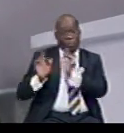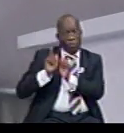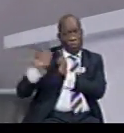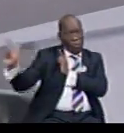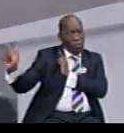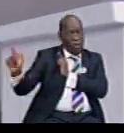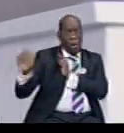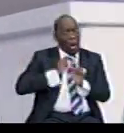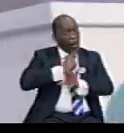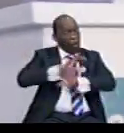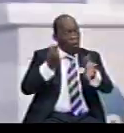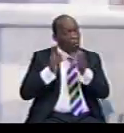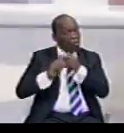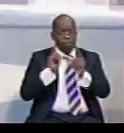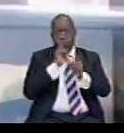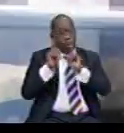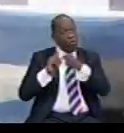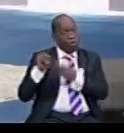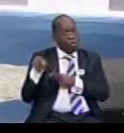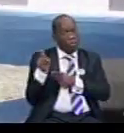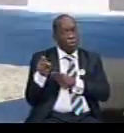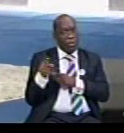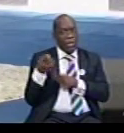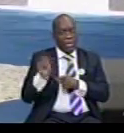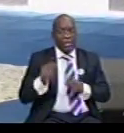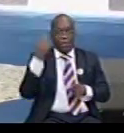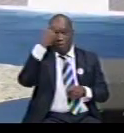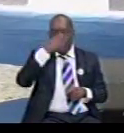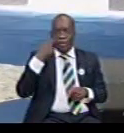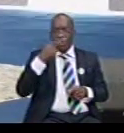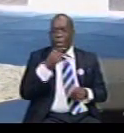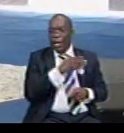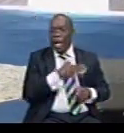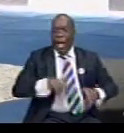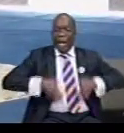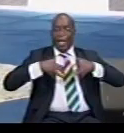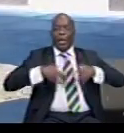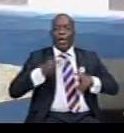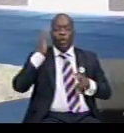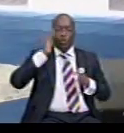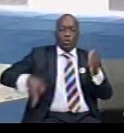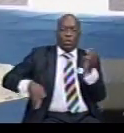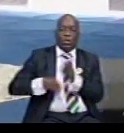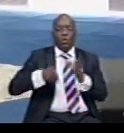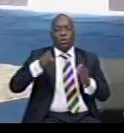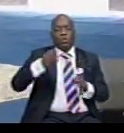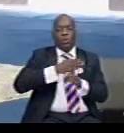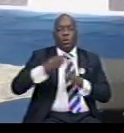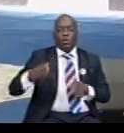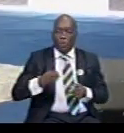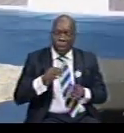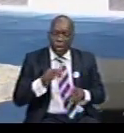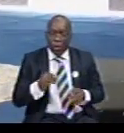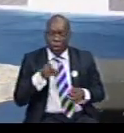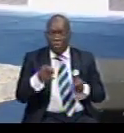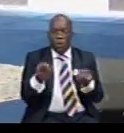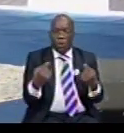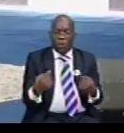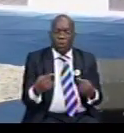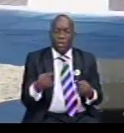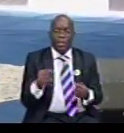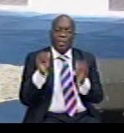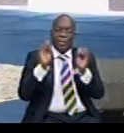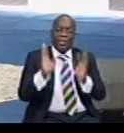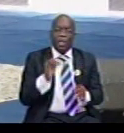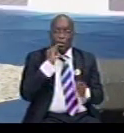Their faces and their fierceness will drive you up. They say, you are coming, teacher is